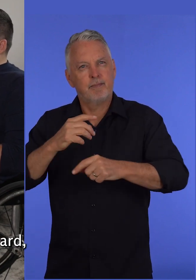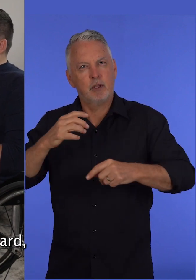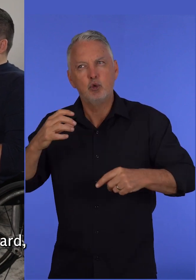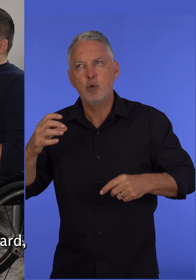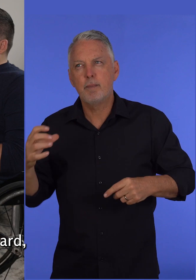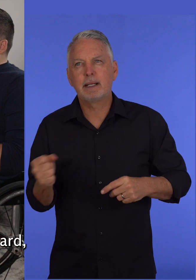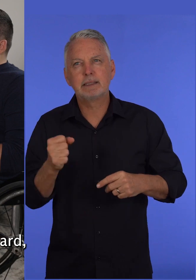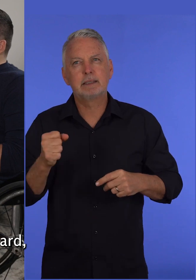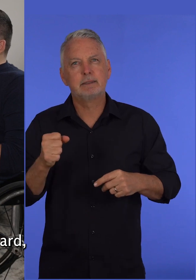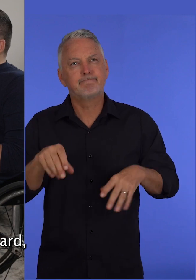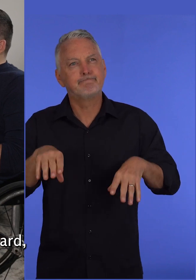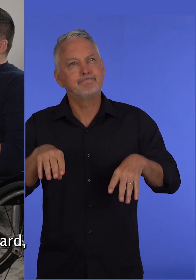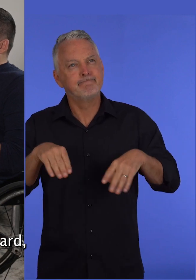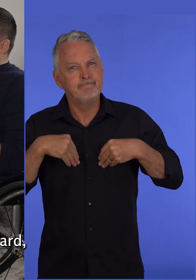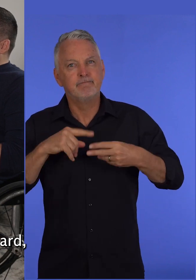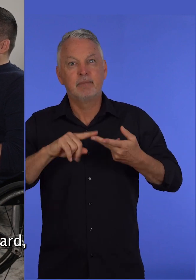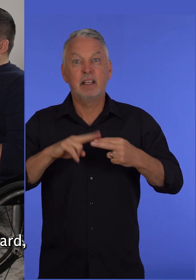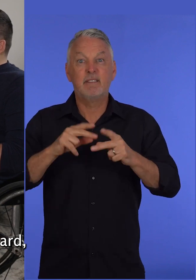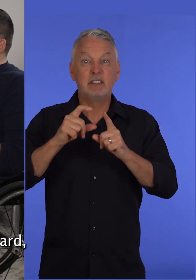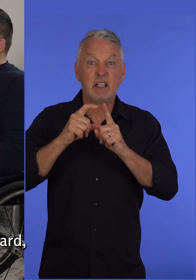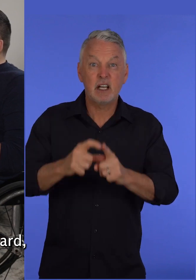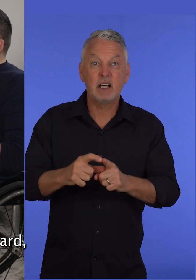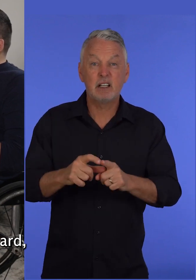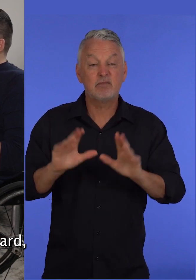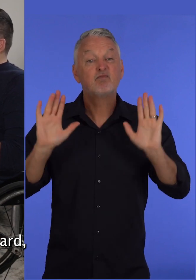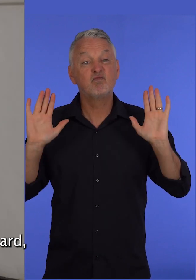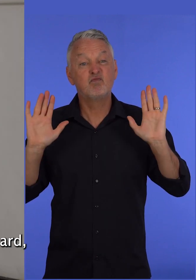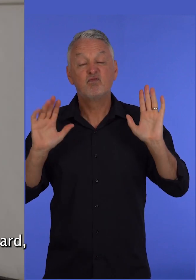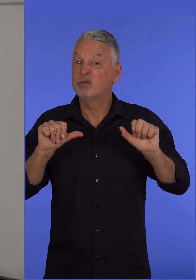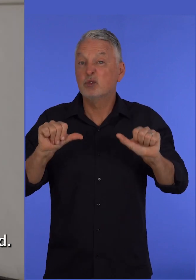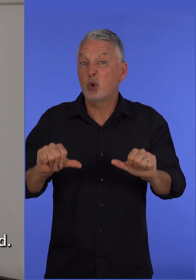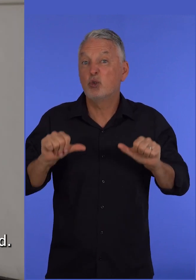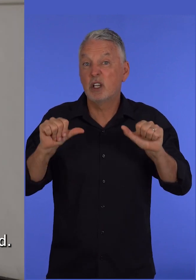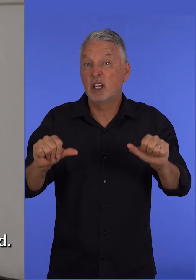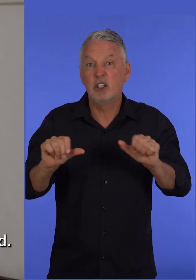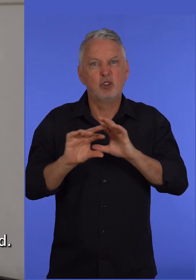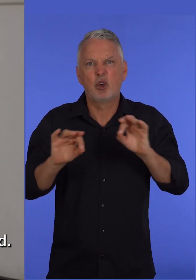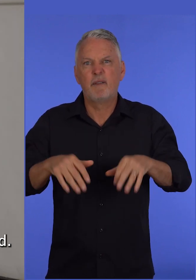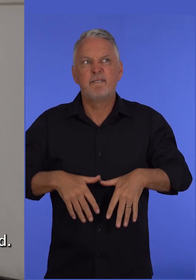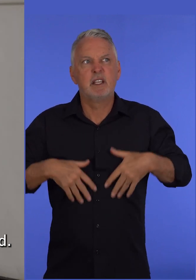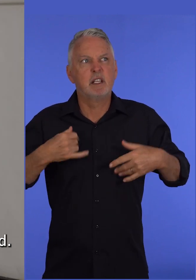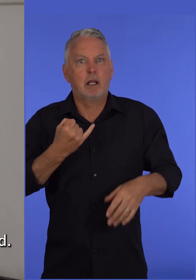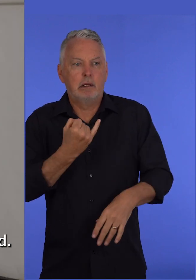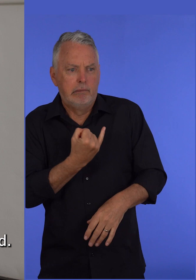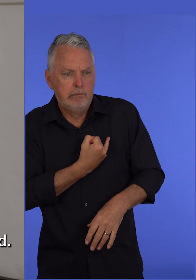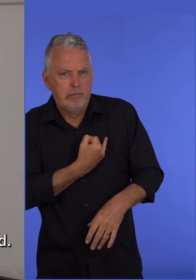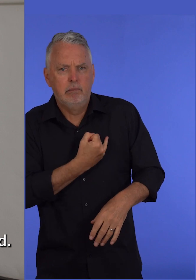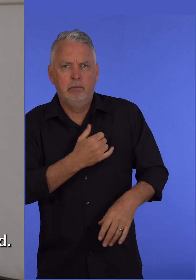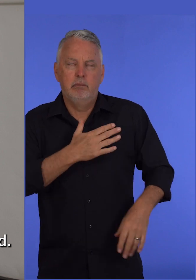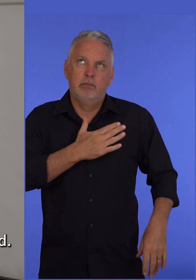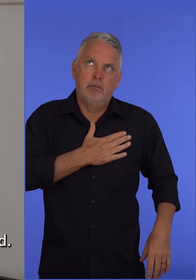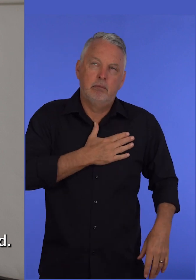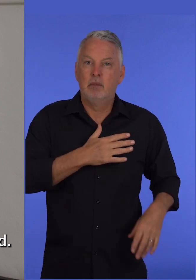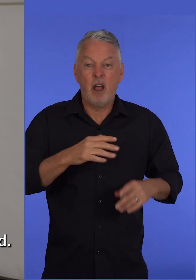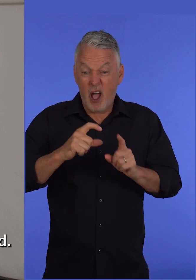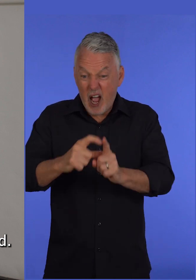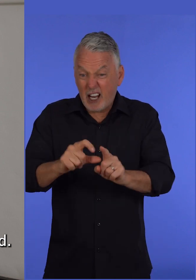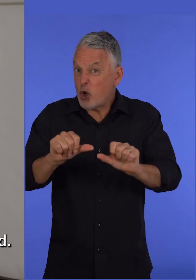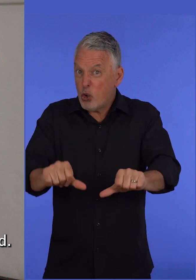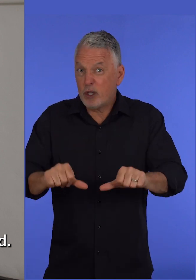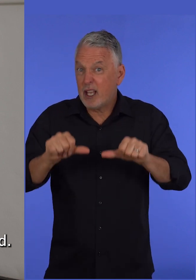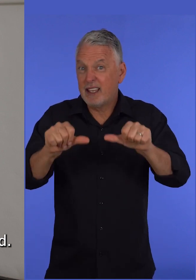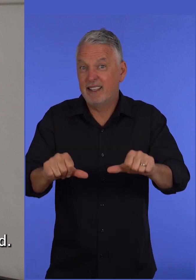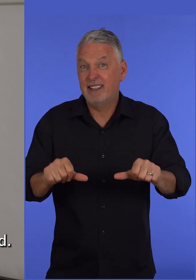Acknowledge that when it's hard, it's okay. You know, don't feel guilt that it's hard. Hard is